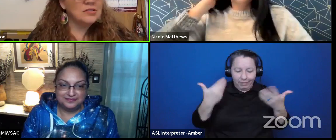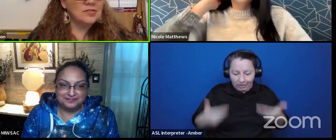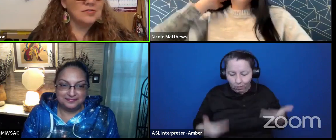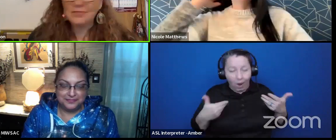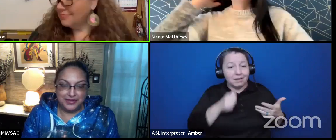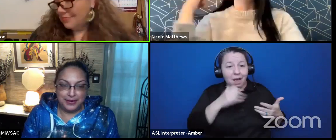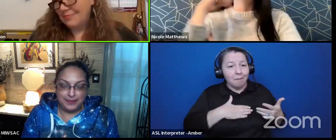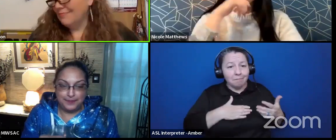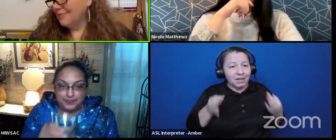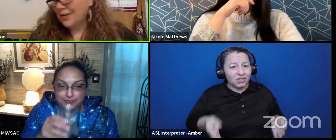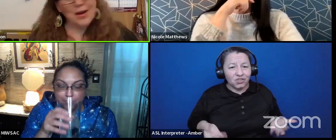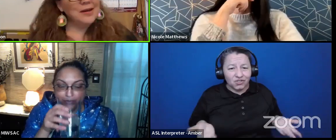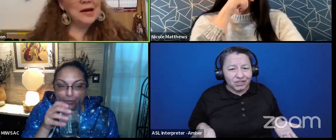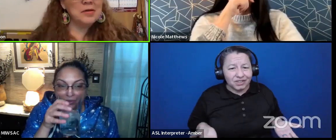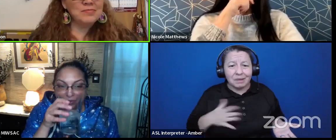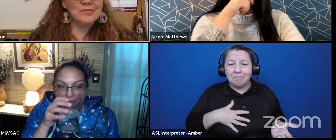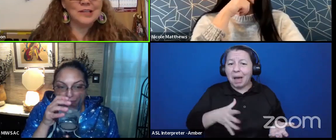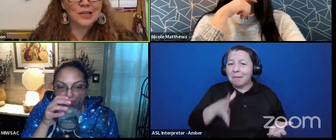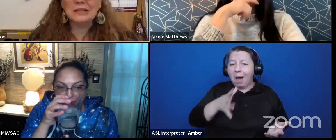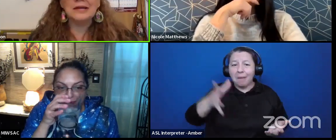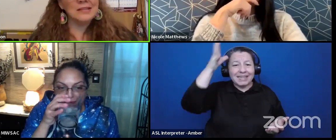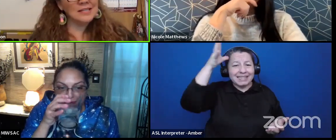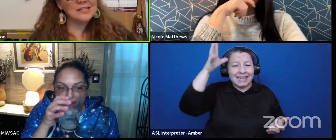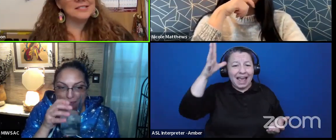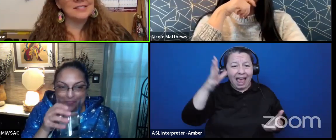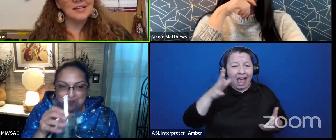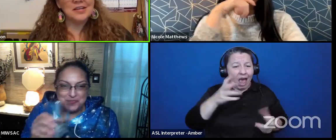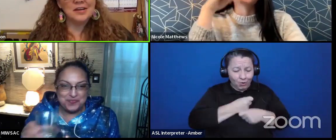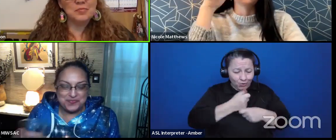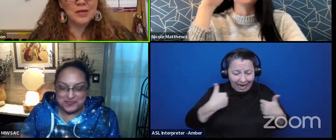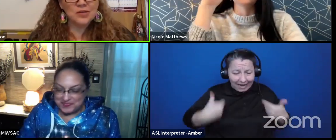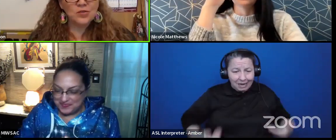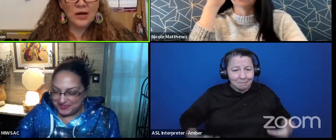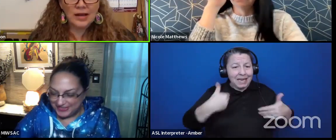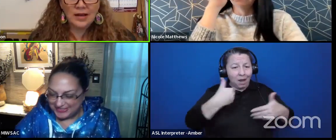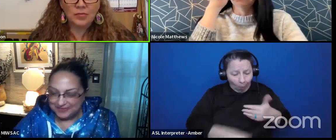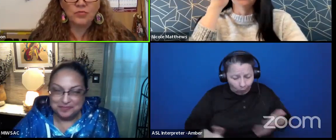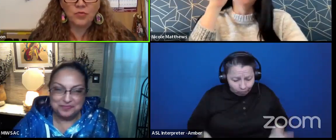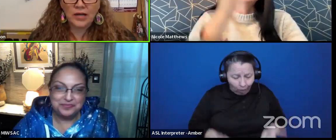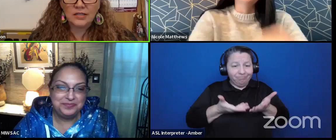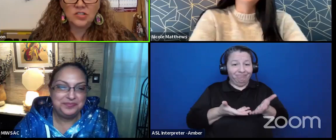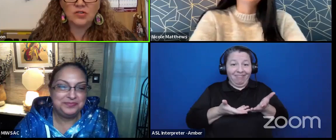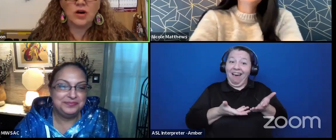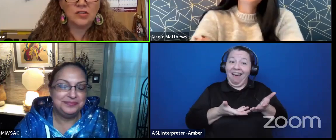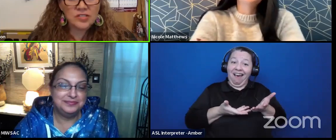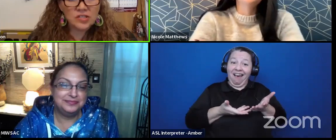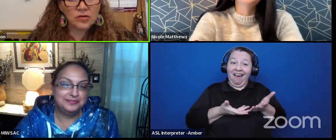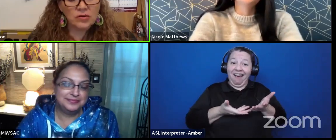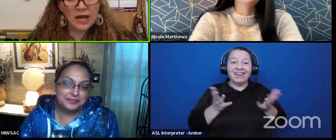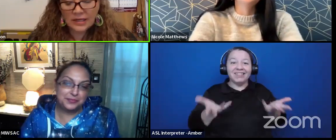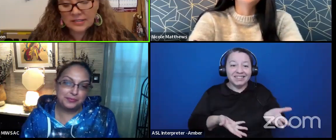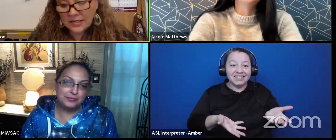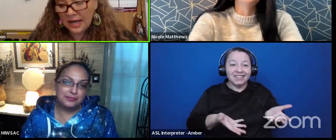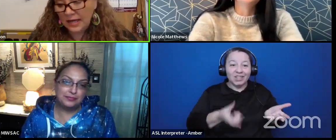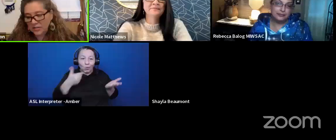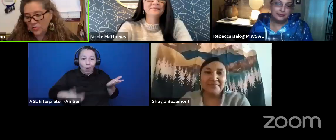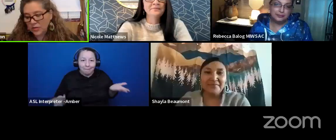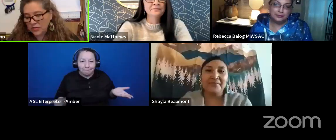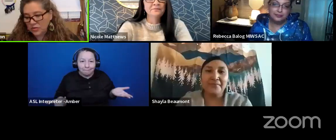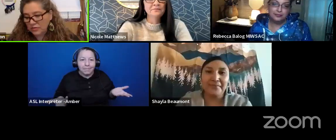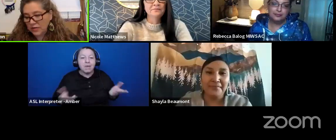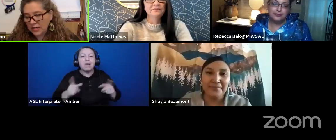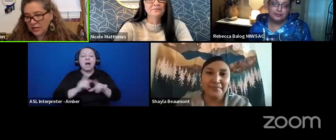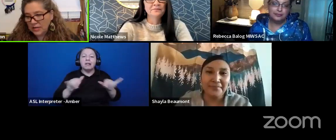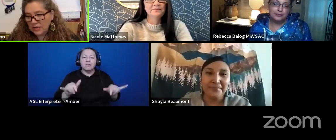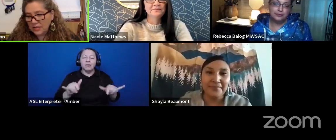me. Here I am looking like this, being who I am, right? So also hand in hand